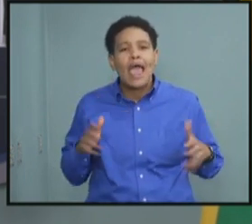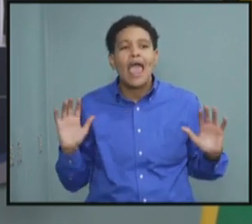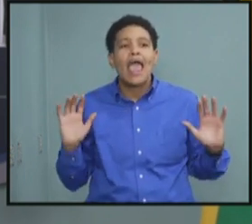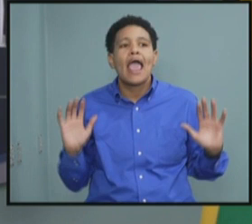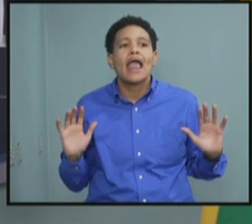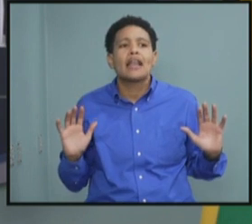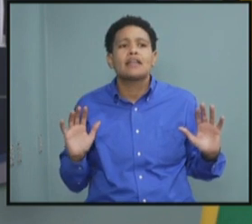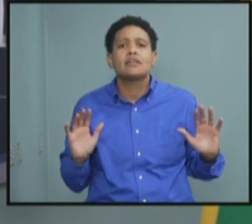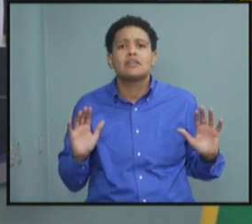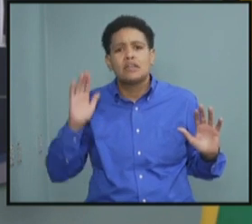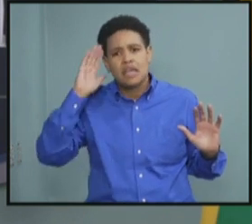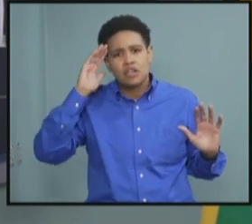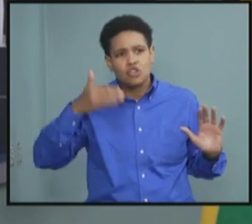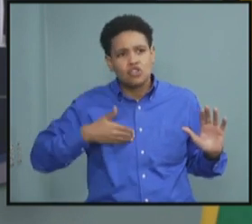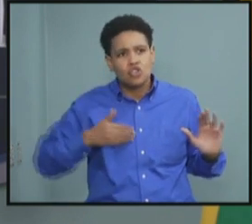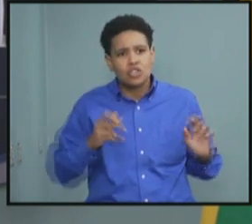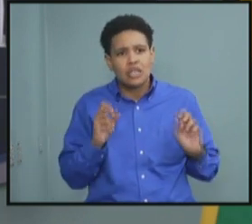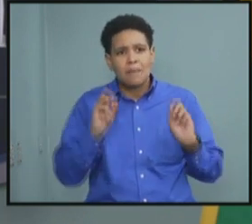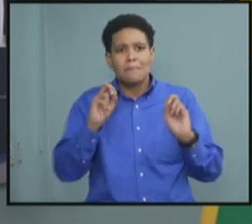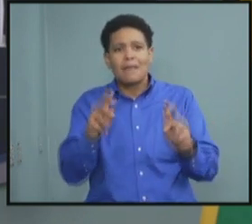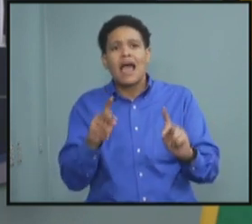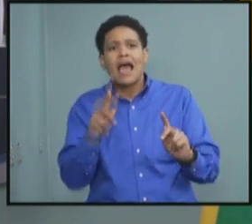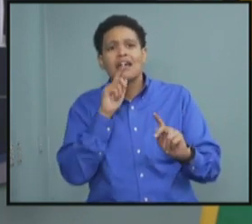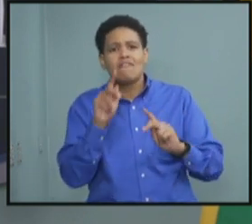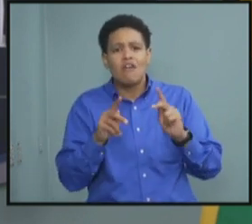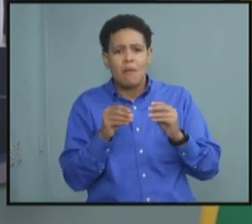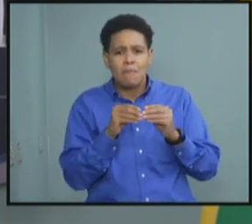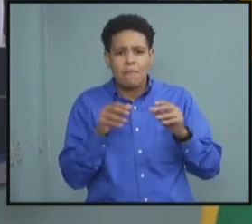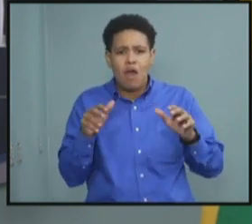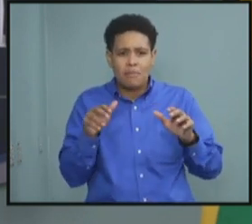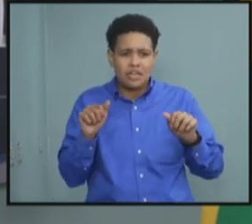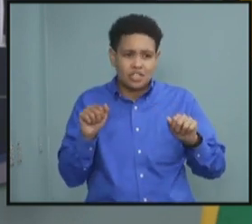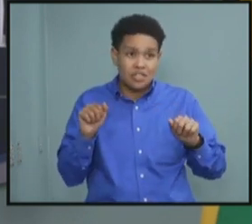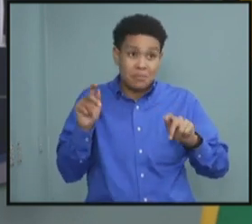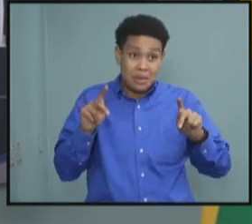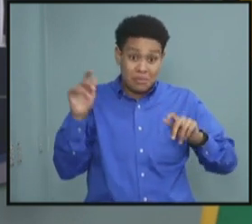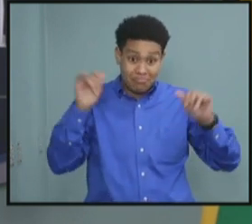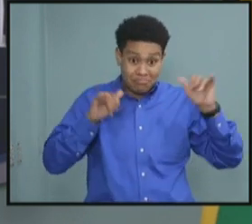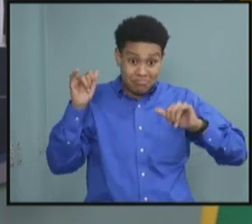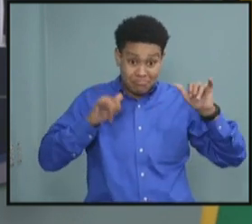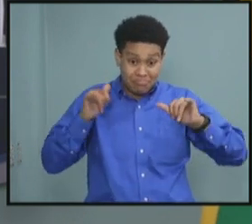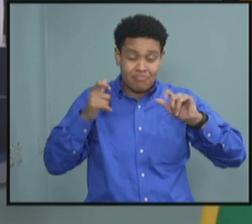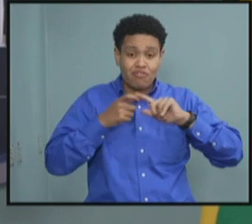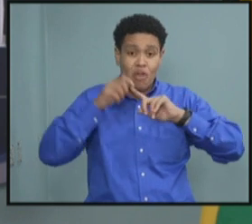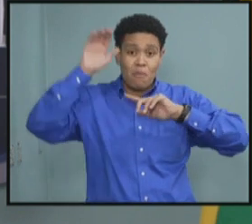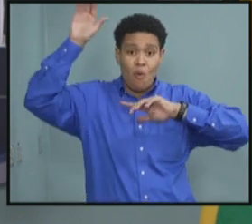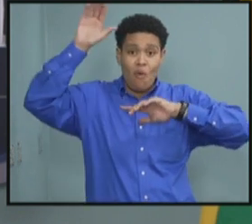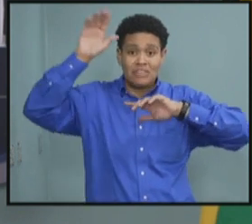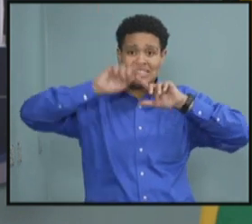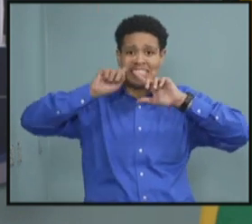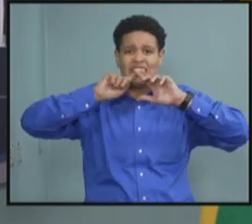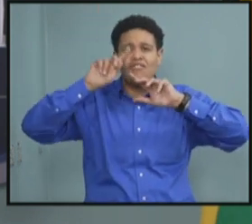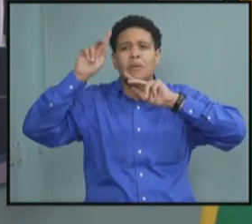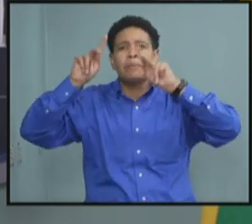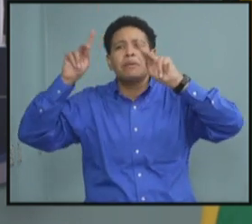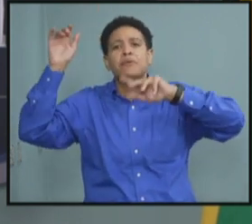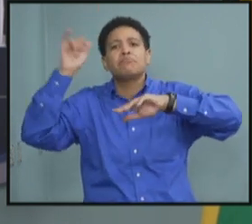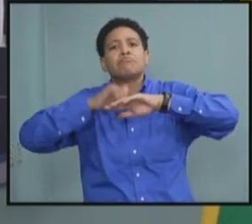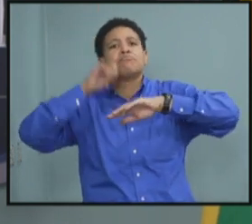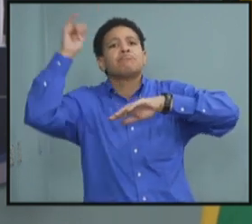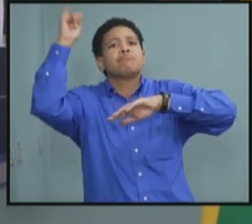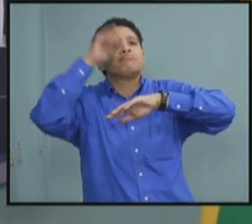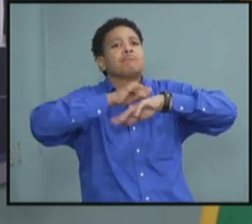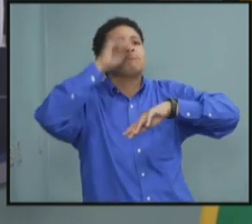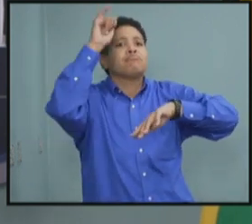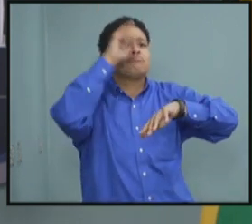The reintroduction of populations into Jamaica coming from overseas, they too will